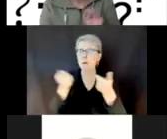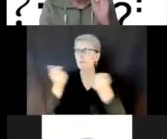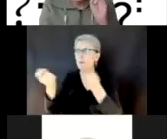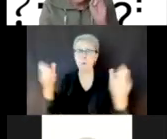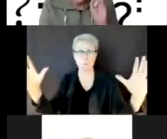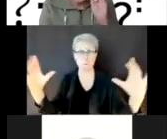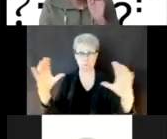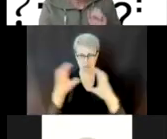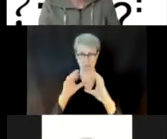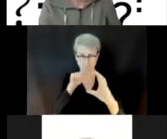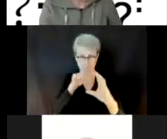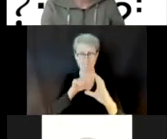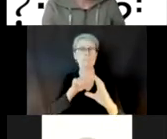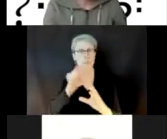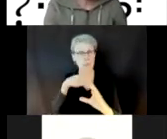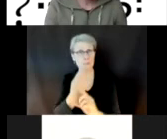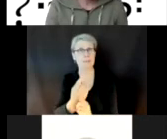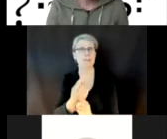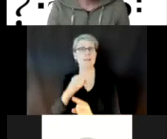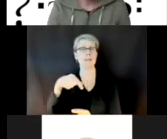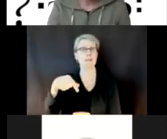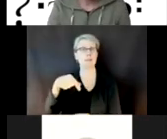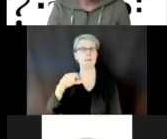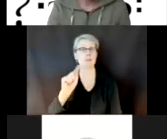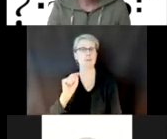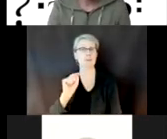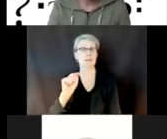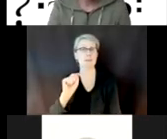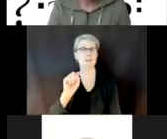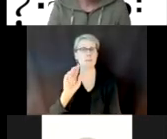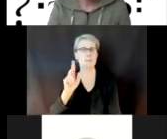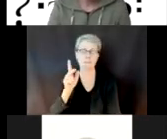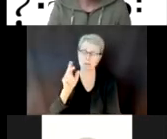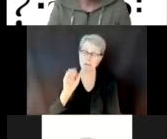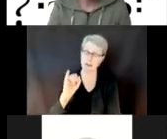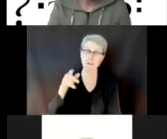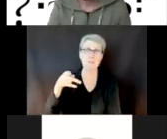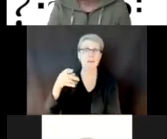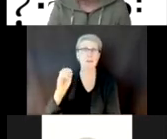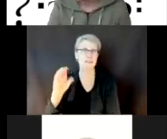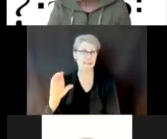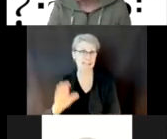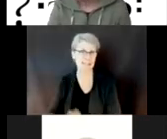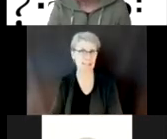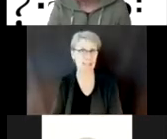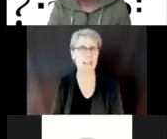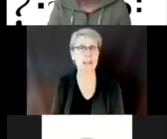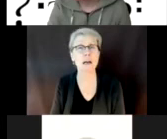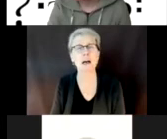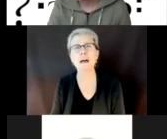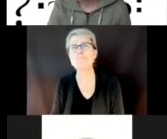up specifically of the people who identify? Yeah, I mean, not